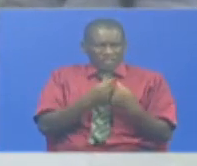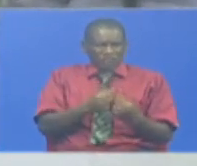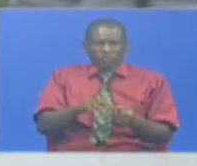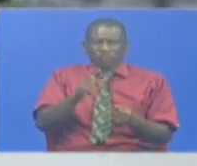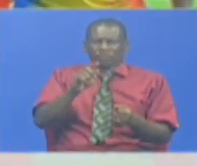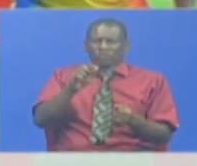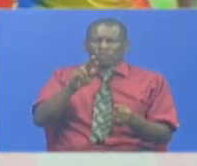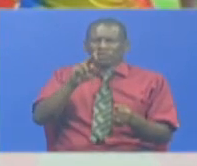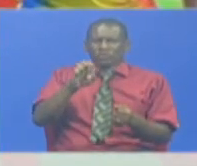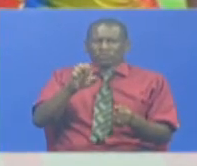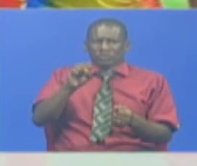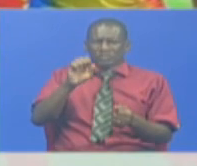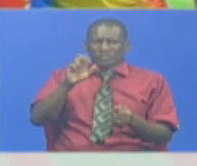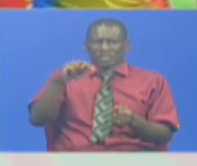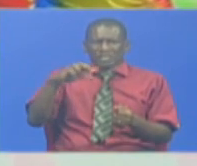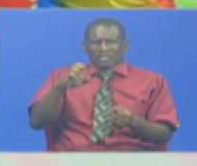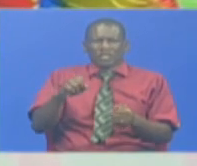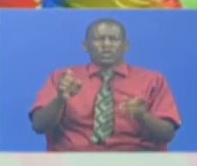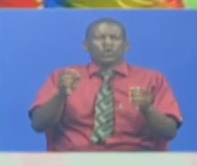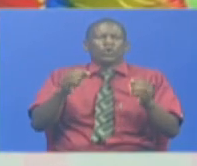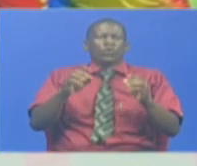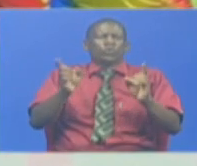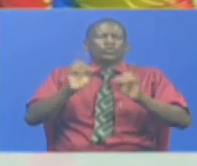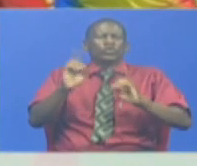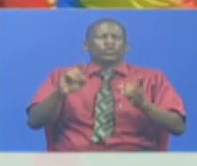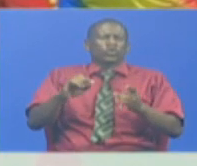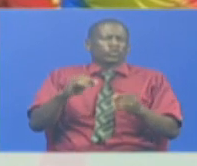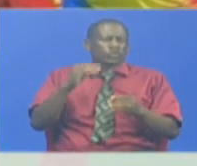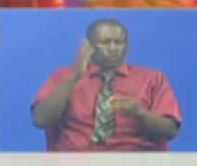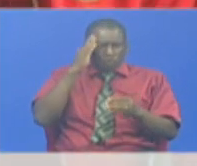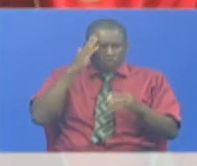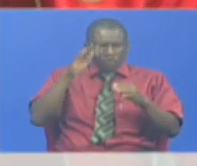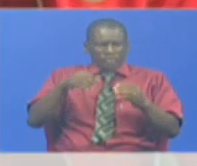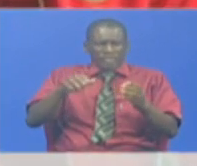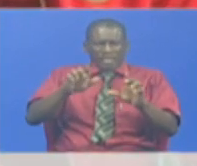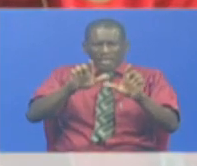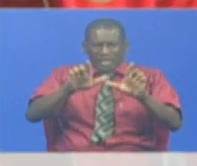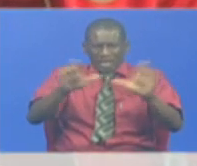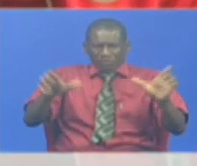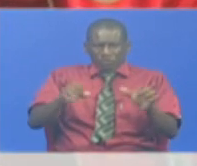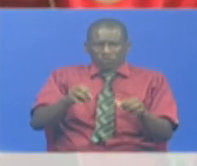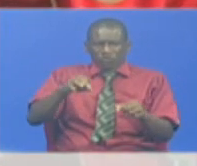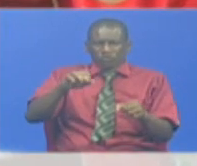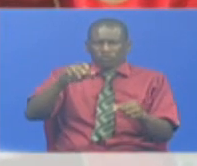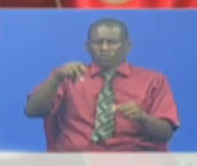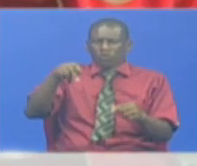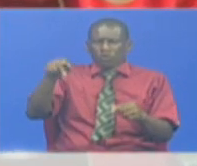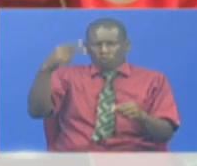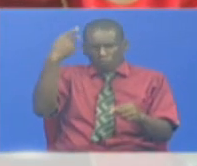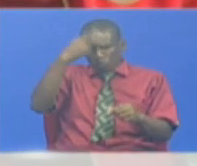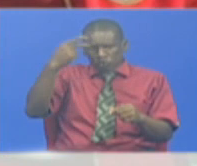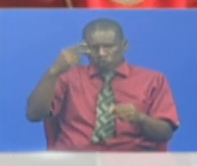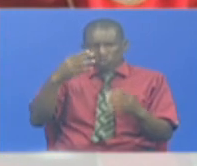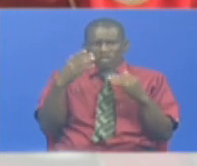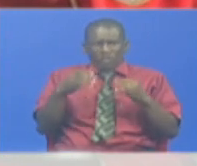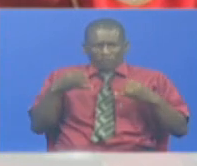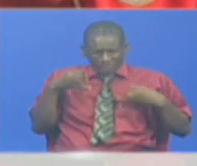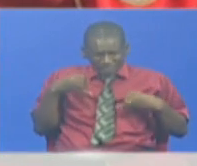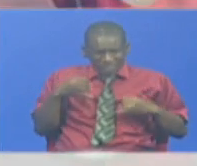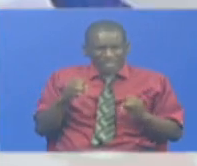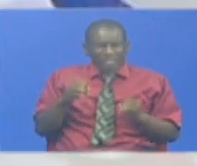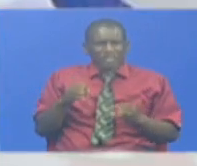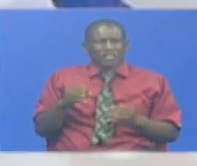wasn't conversant with the national language, Portuguese. However, it's a barrier that Petro de Luanda works to ease for its foreign